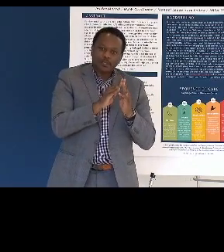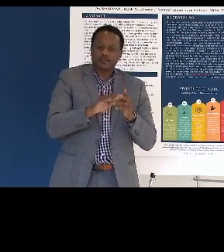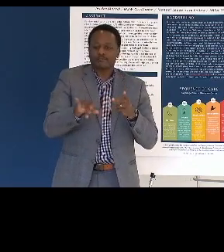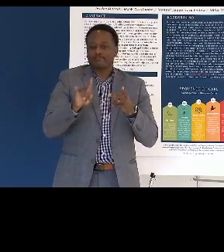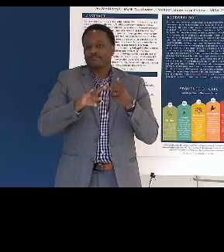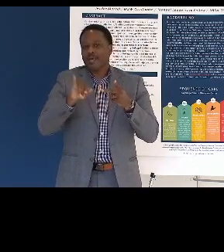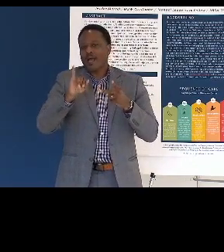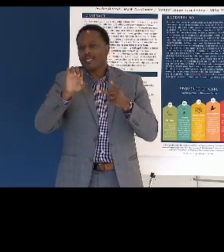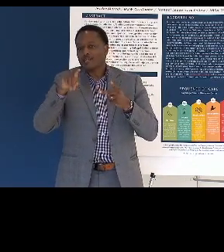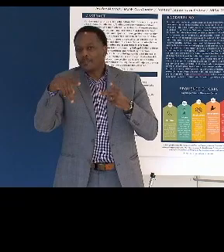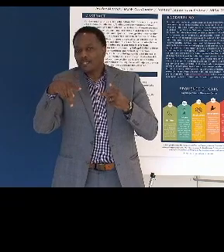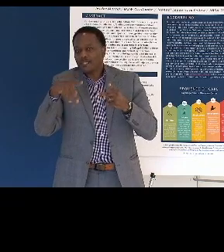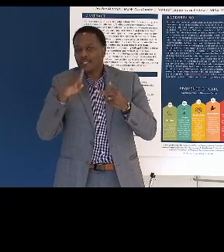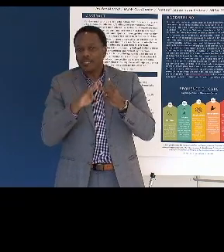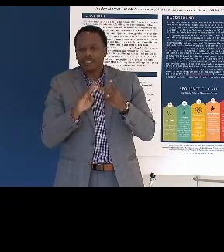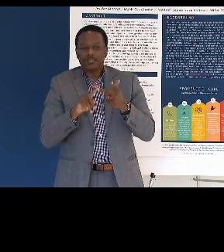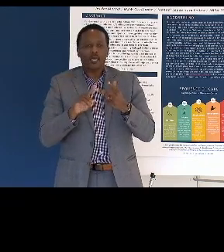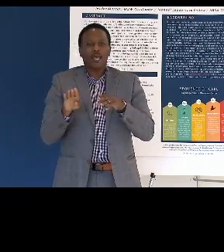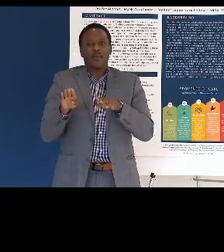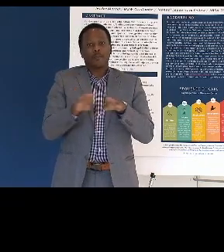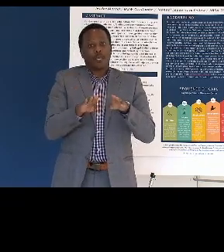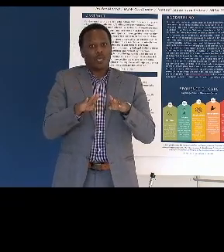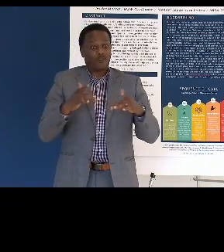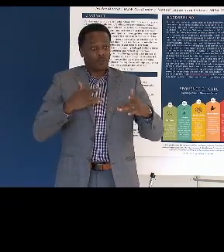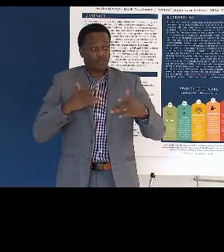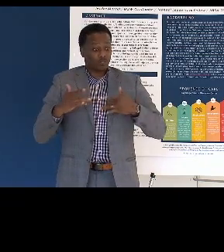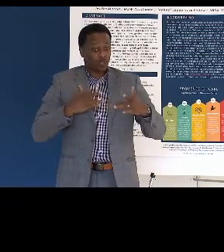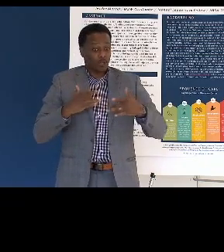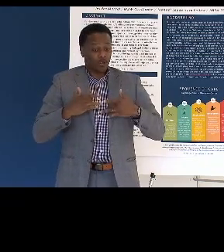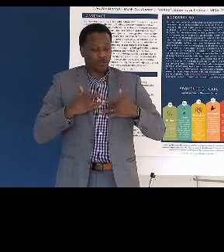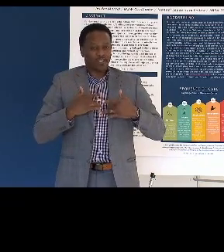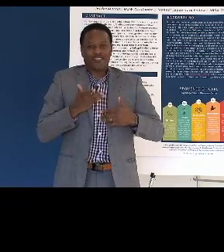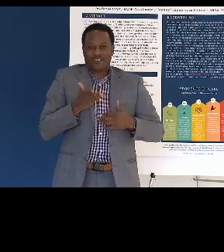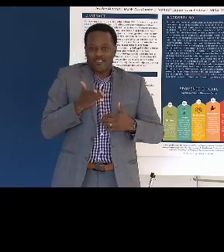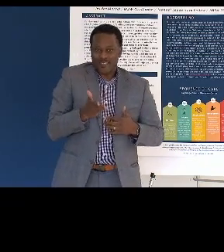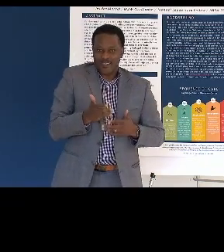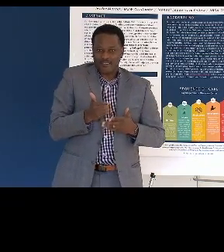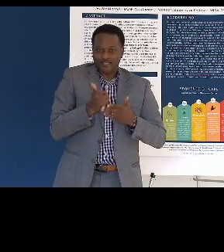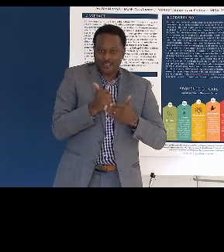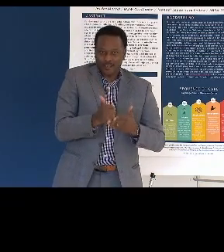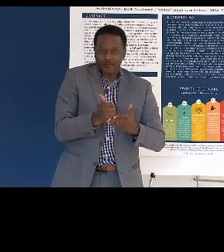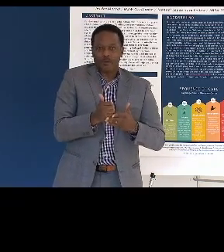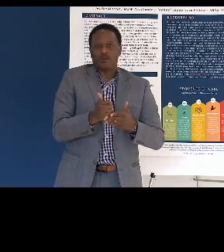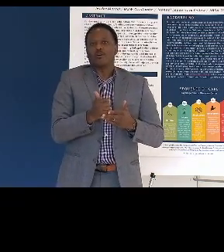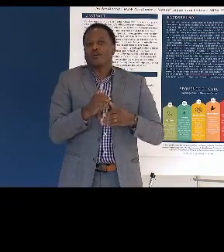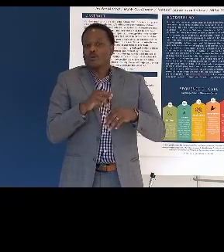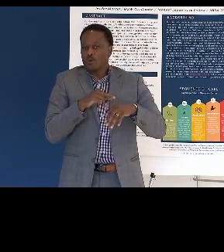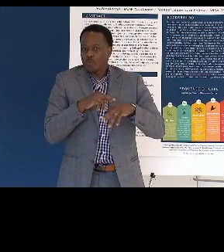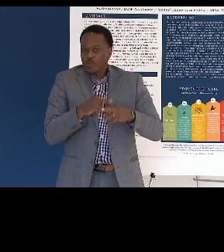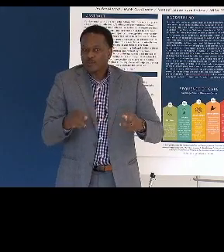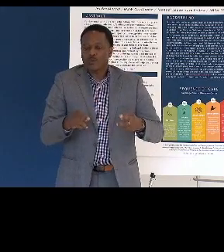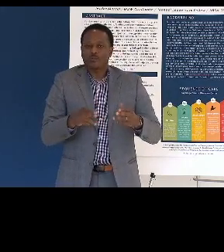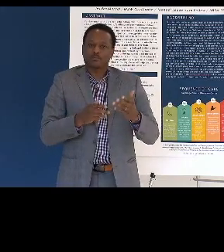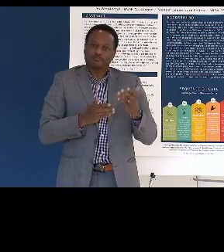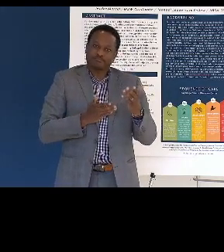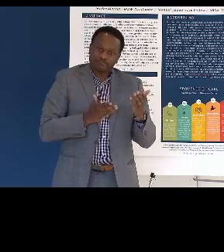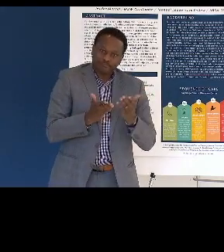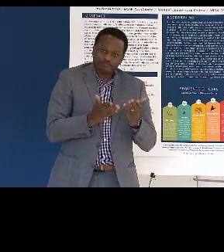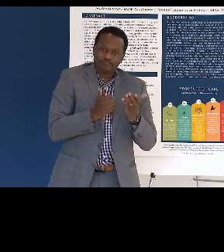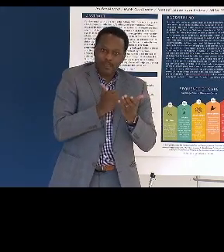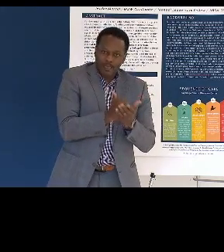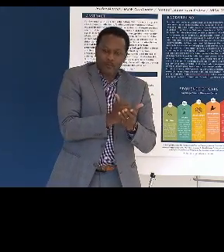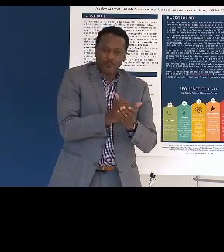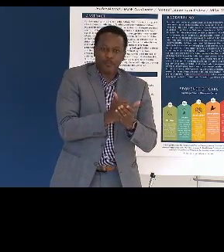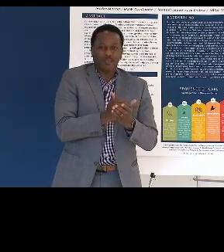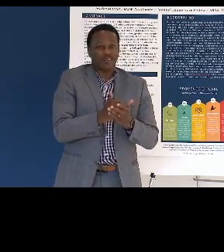about behavior concerns with the caregivers to be, again, a resource and a support, because so often the education